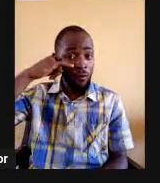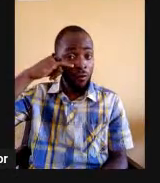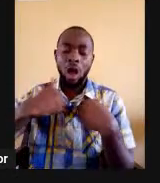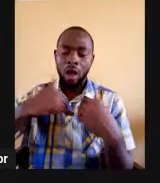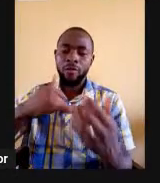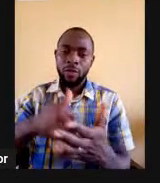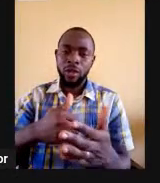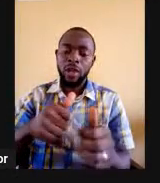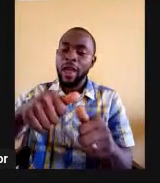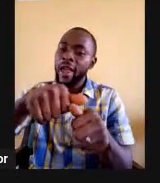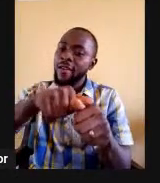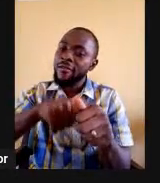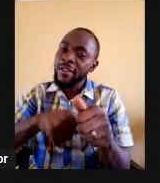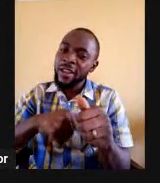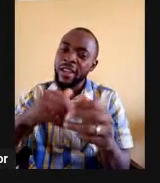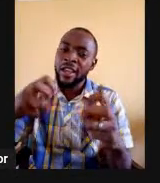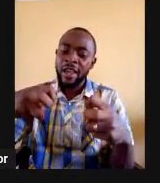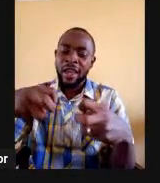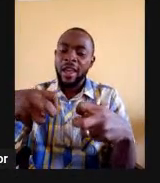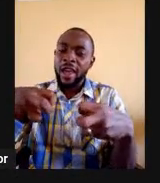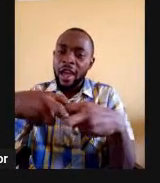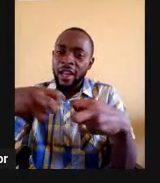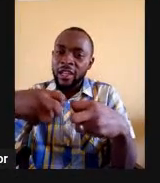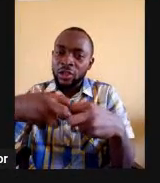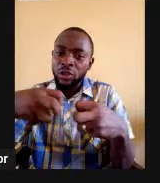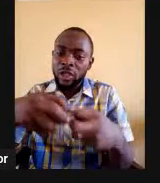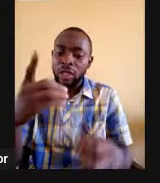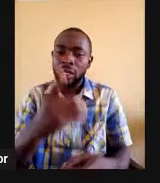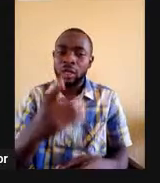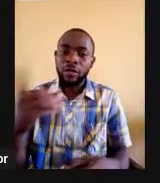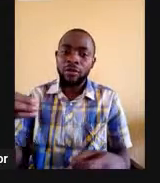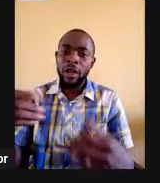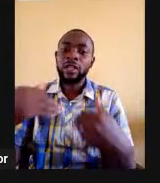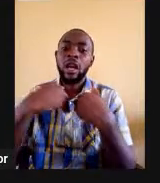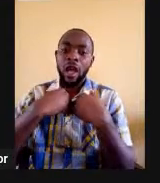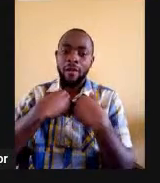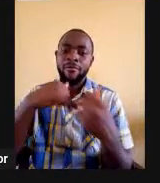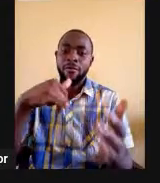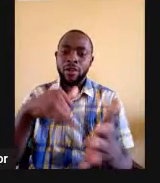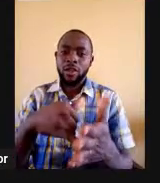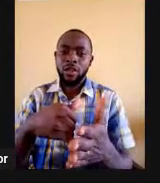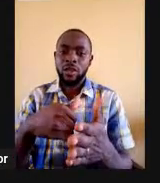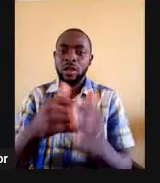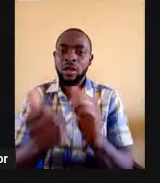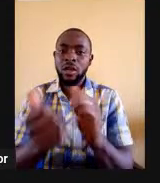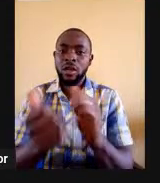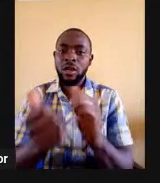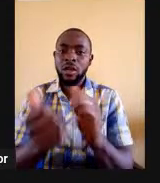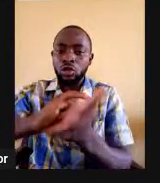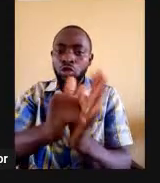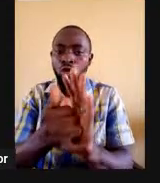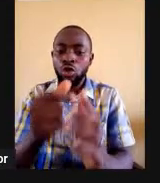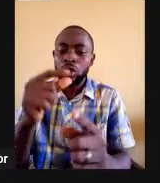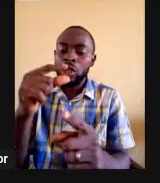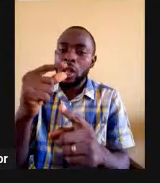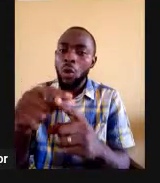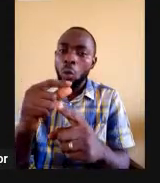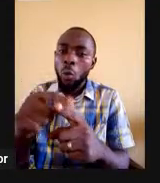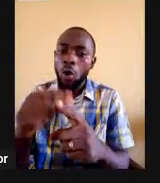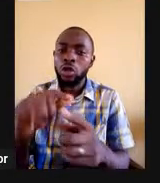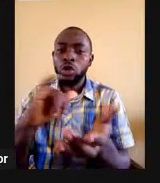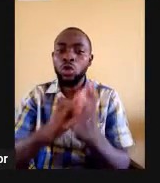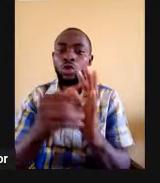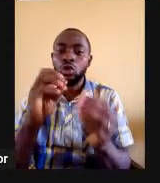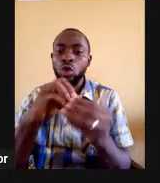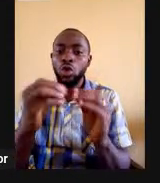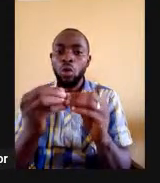device has its own processor. So it goes into the processor and changes those words, those letters, those numbers